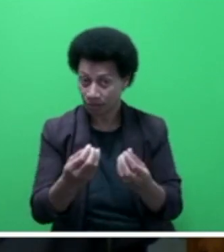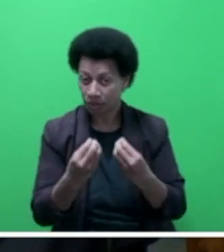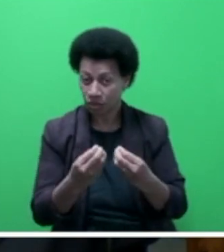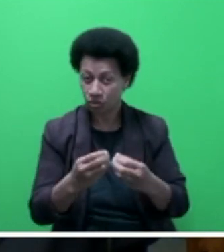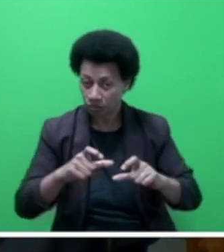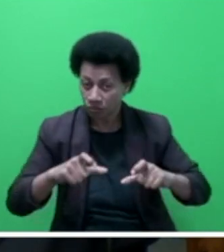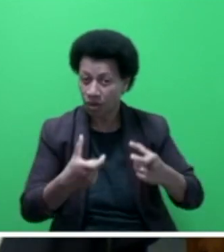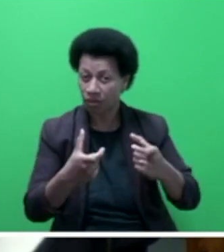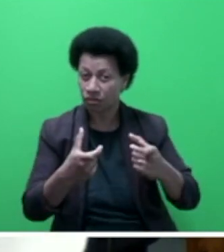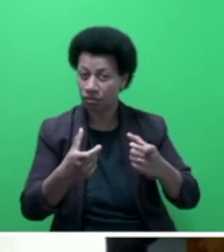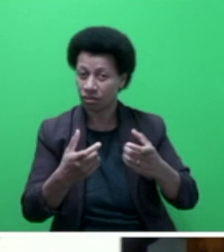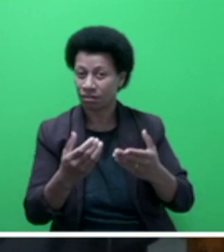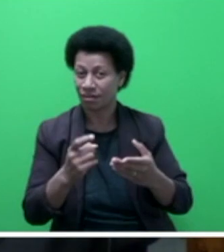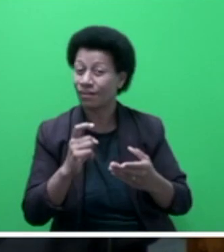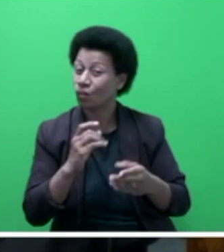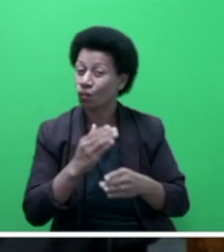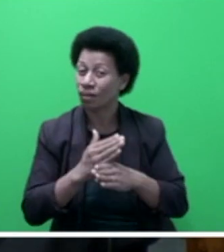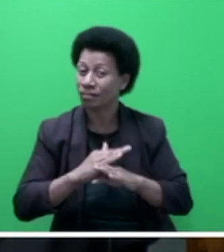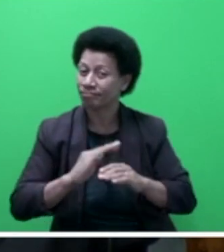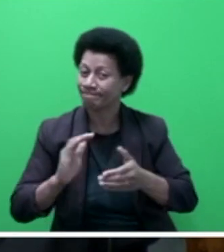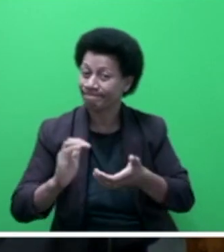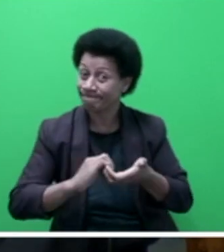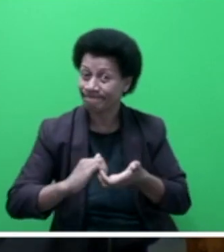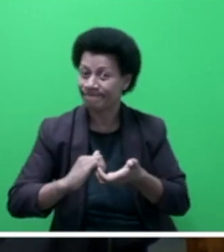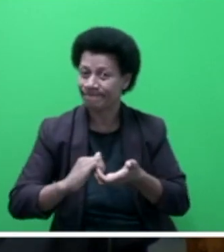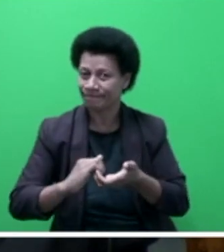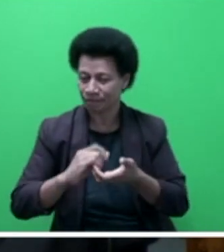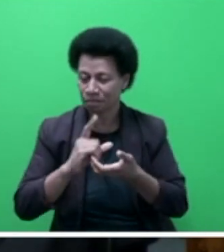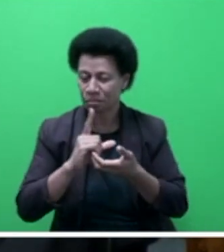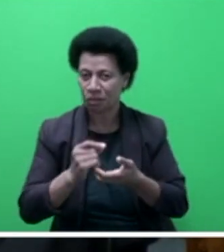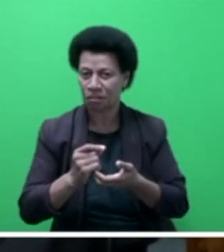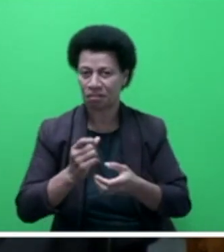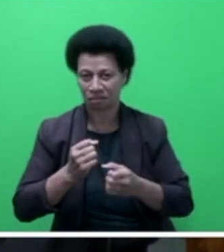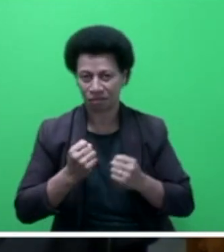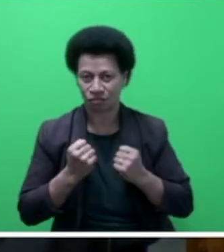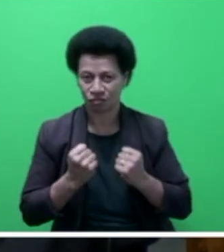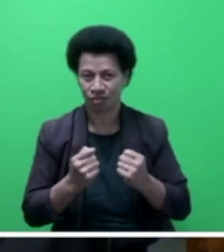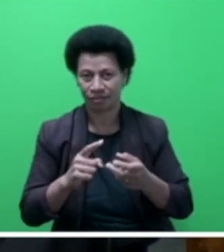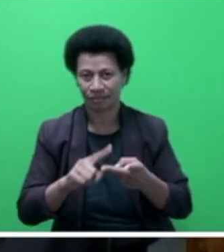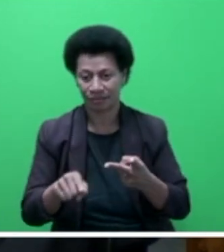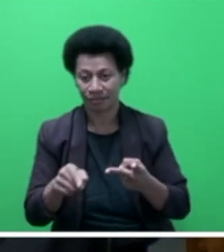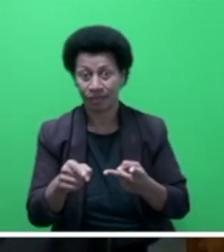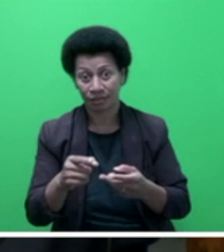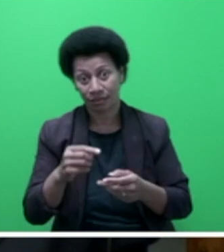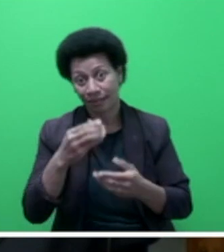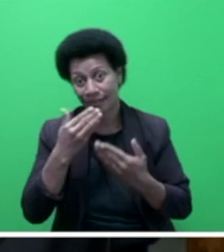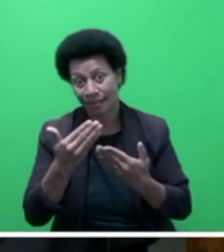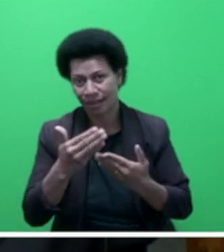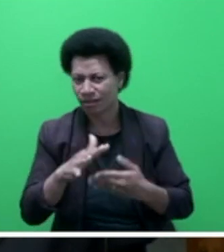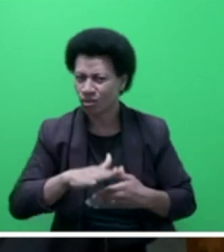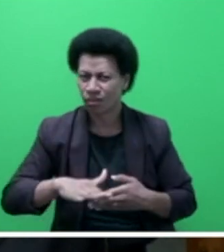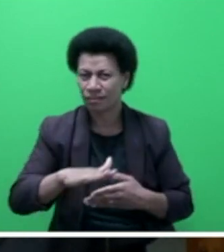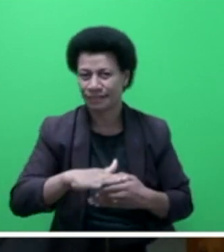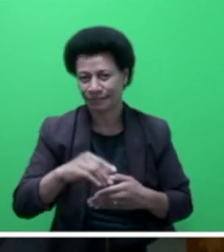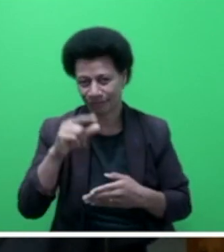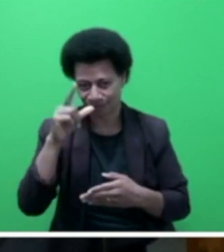overcome anything if we work in unison. I must also take this time to thank all those Fijians who took it upon themselves to help fellow